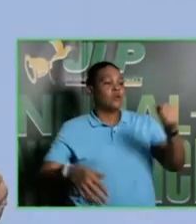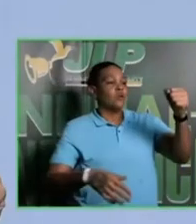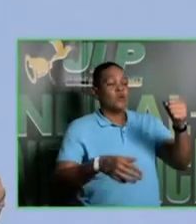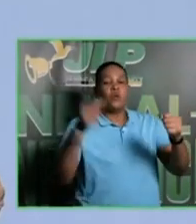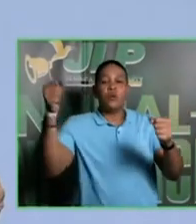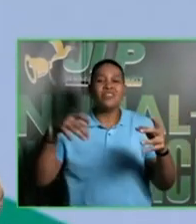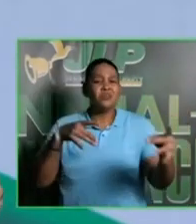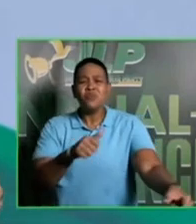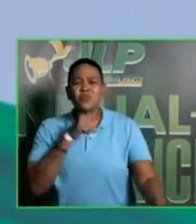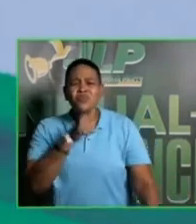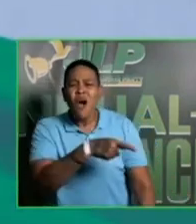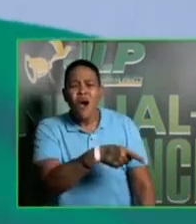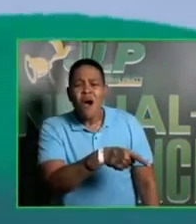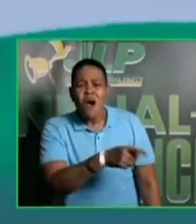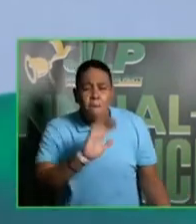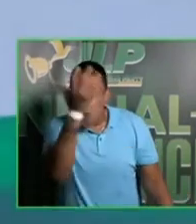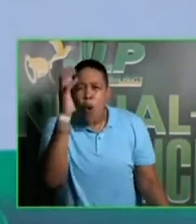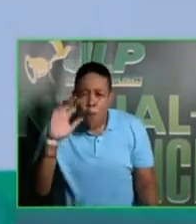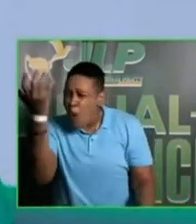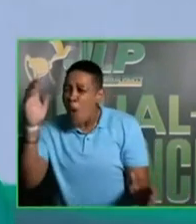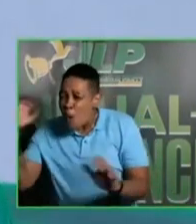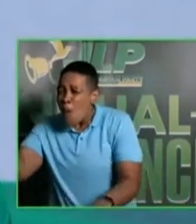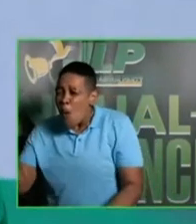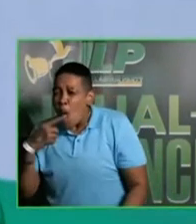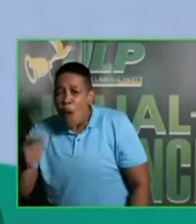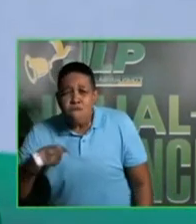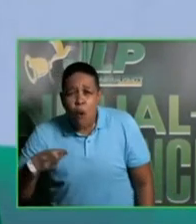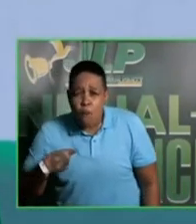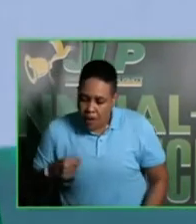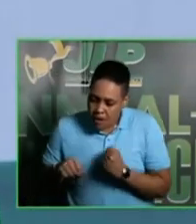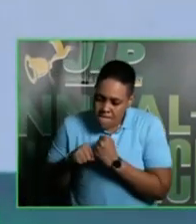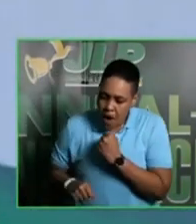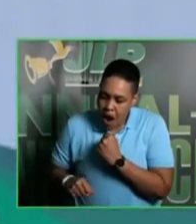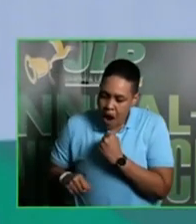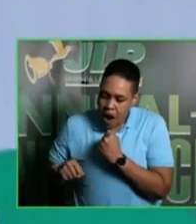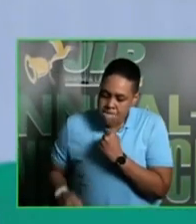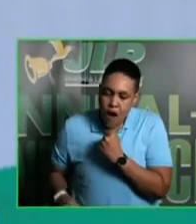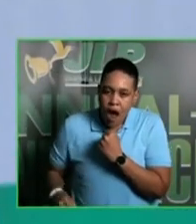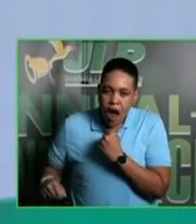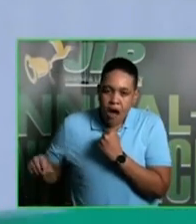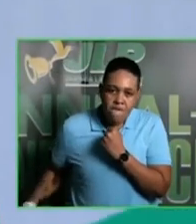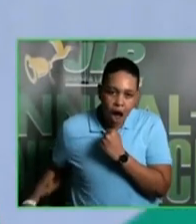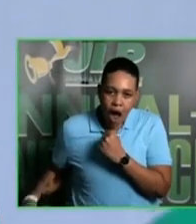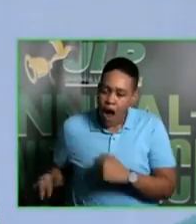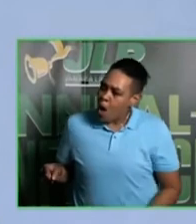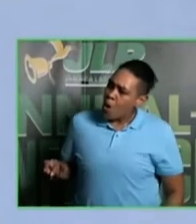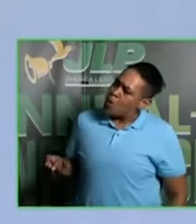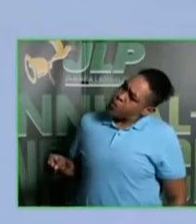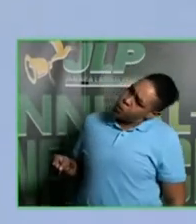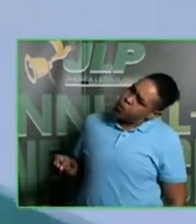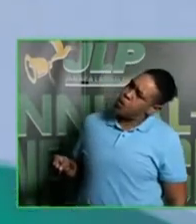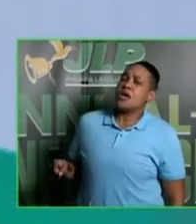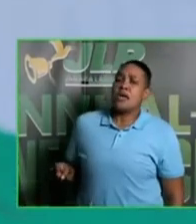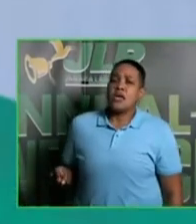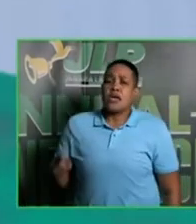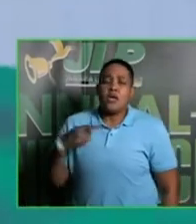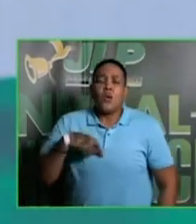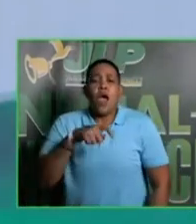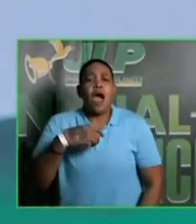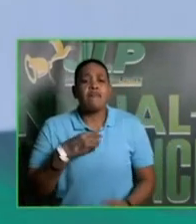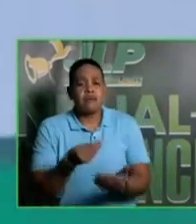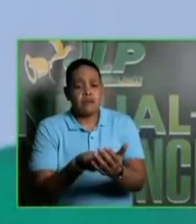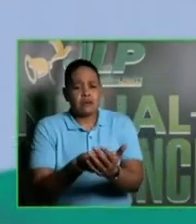inefficiency. Things just take too long to get done. We have the